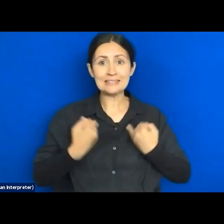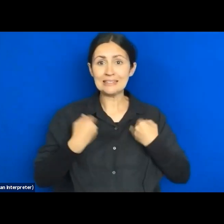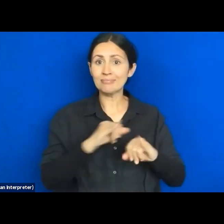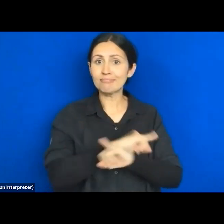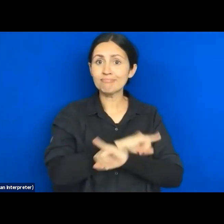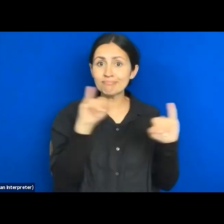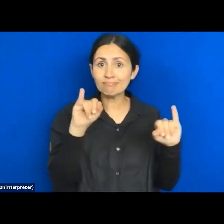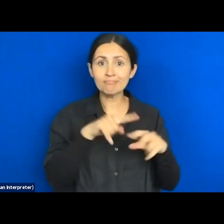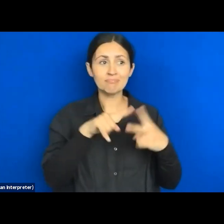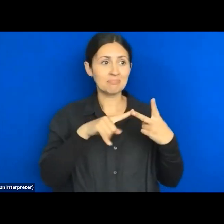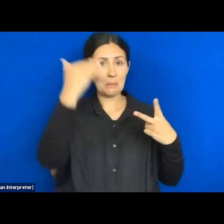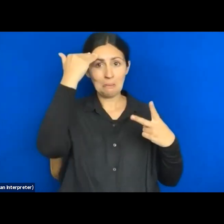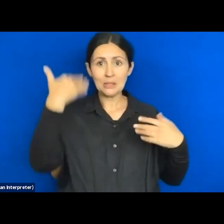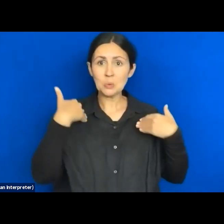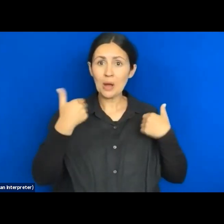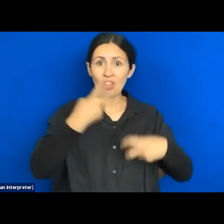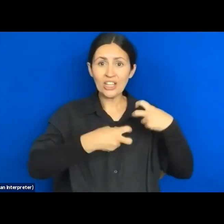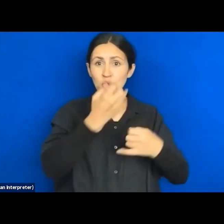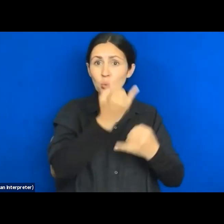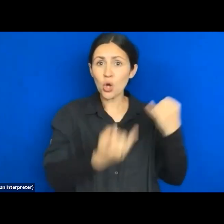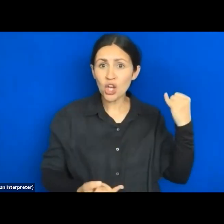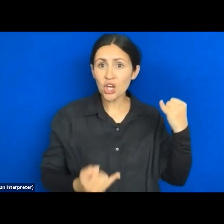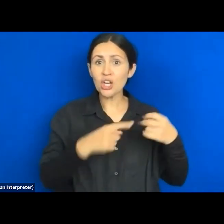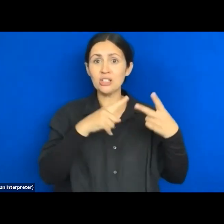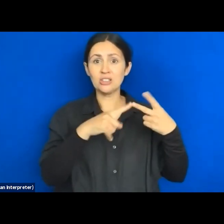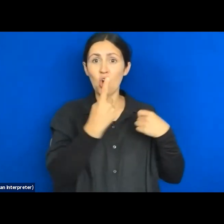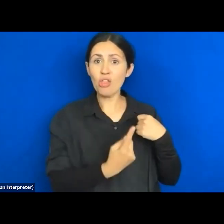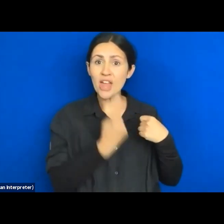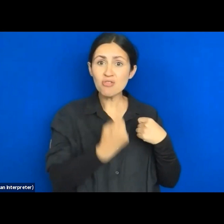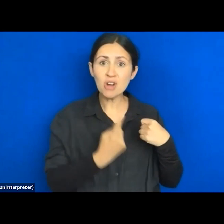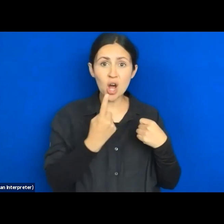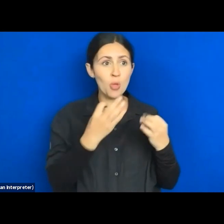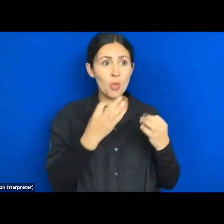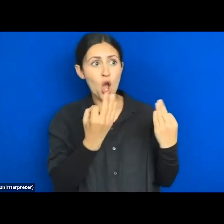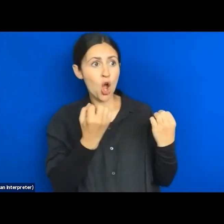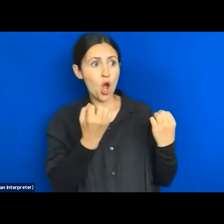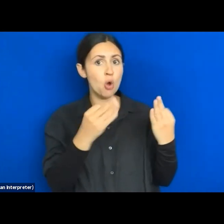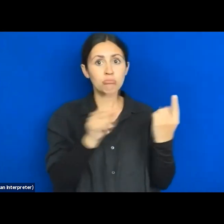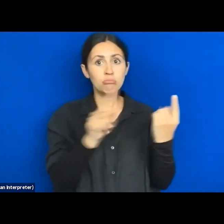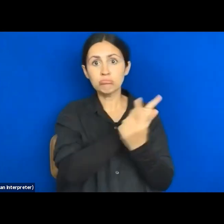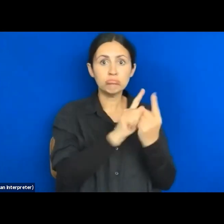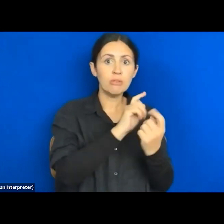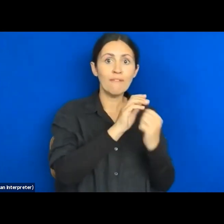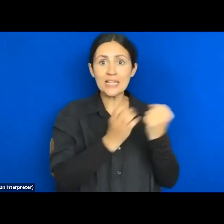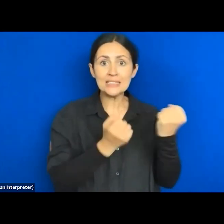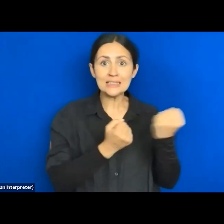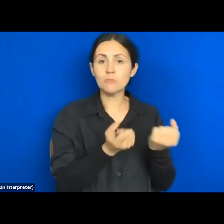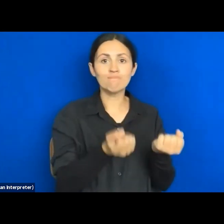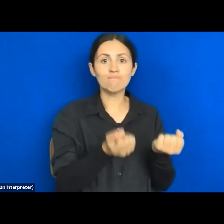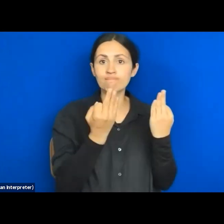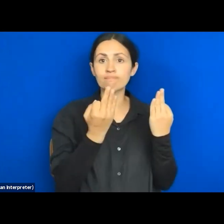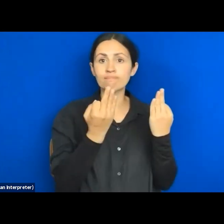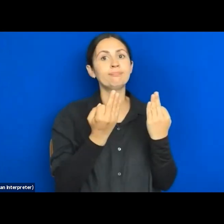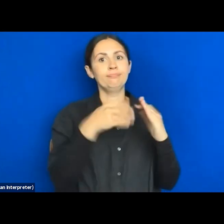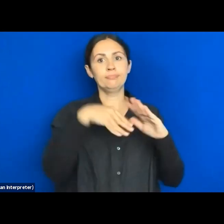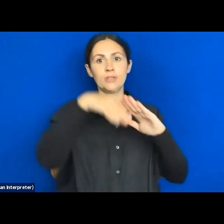exacerbation of mental health issues, whilst at the same time, the support services upon which they